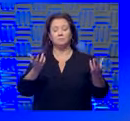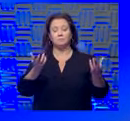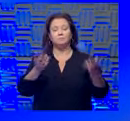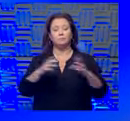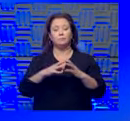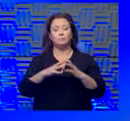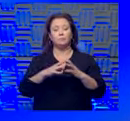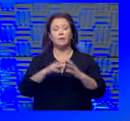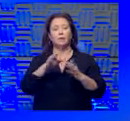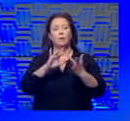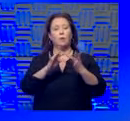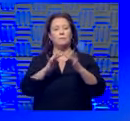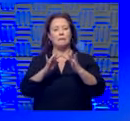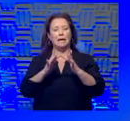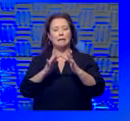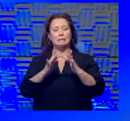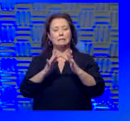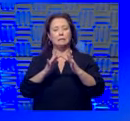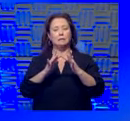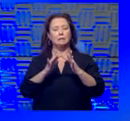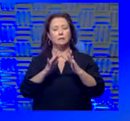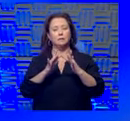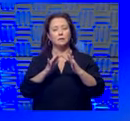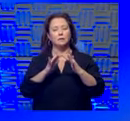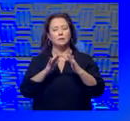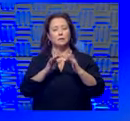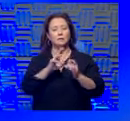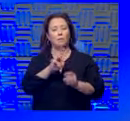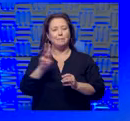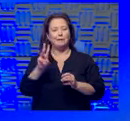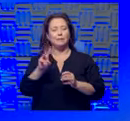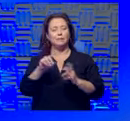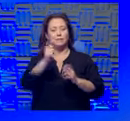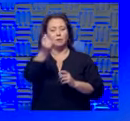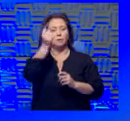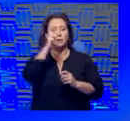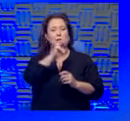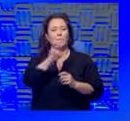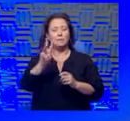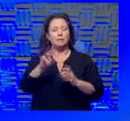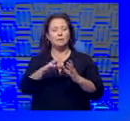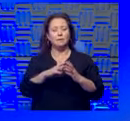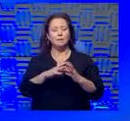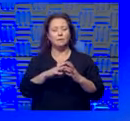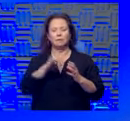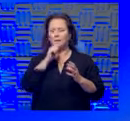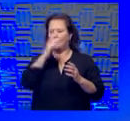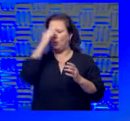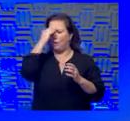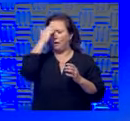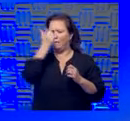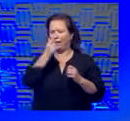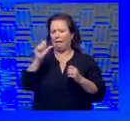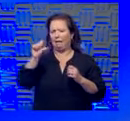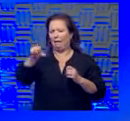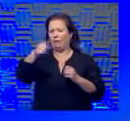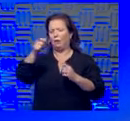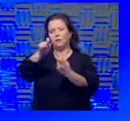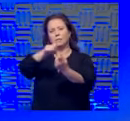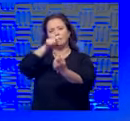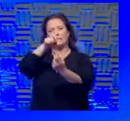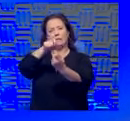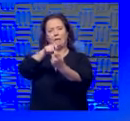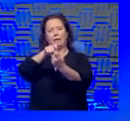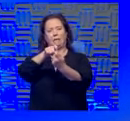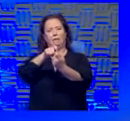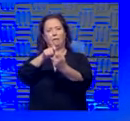getting those websites down and understanding those. I'm not aware really of any other specific things.